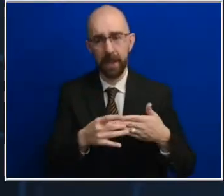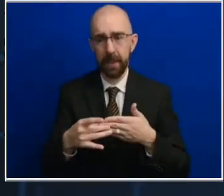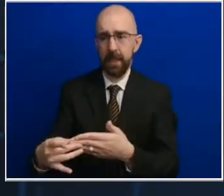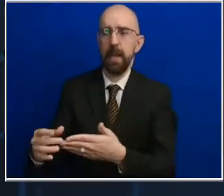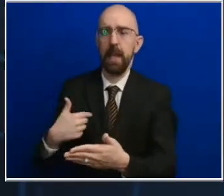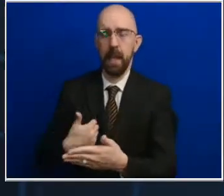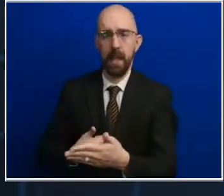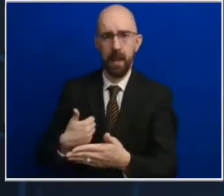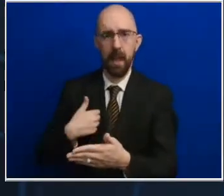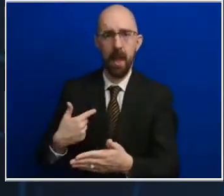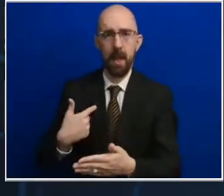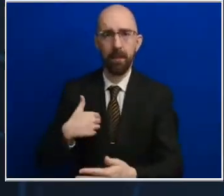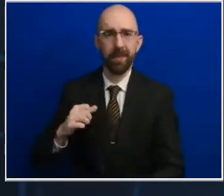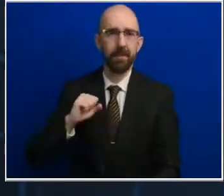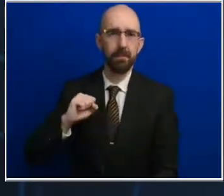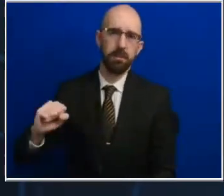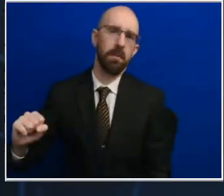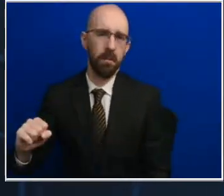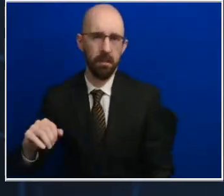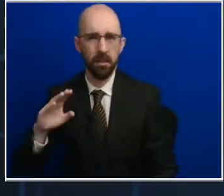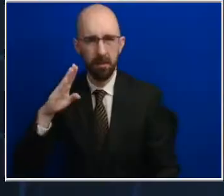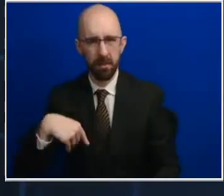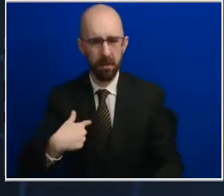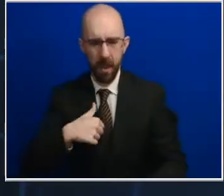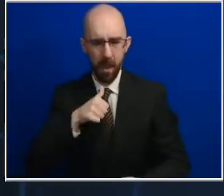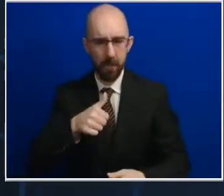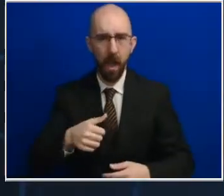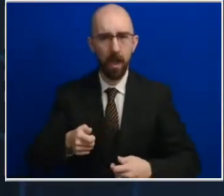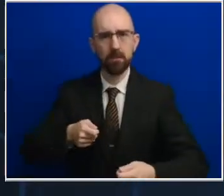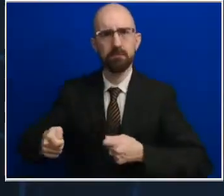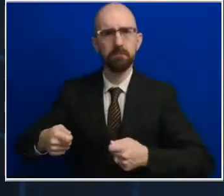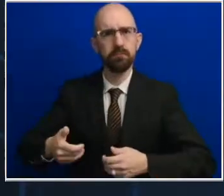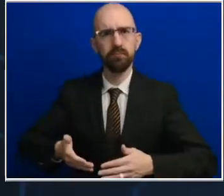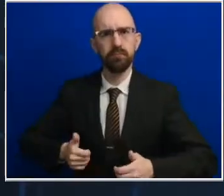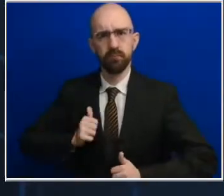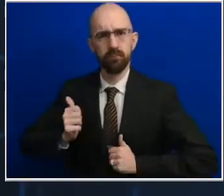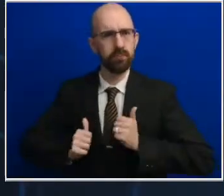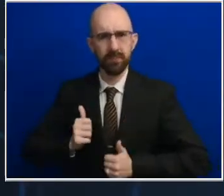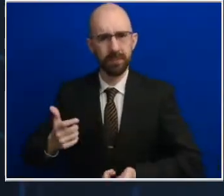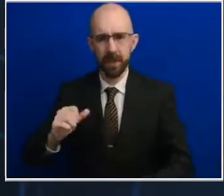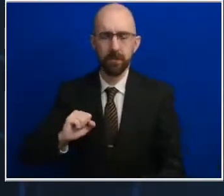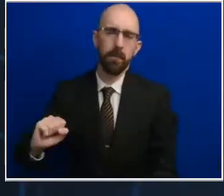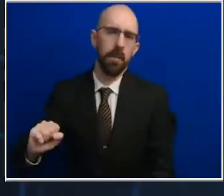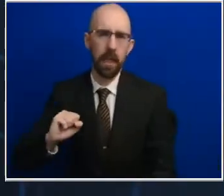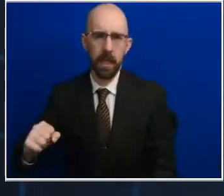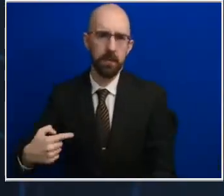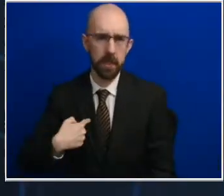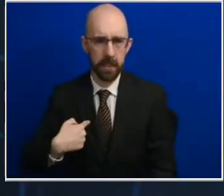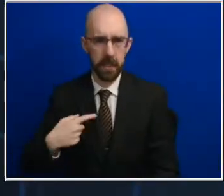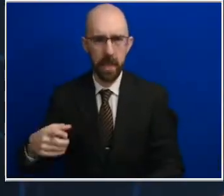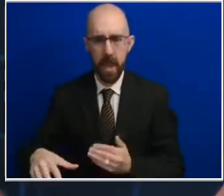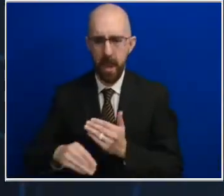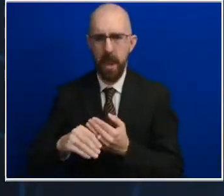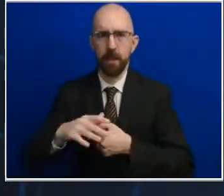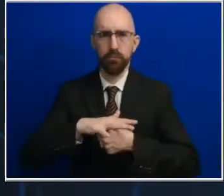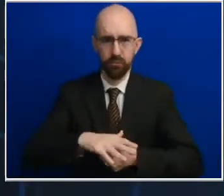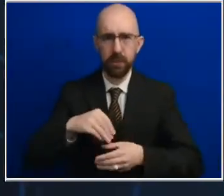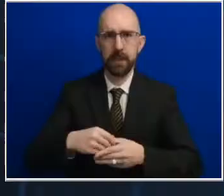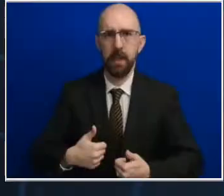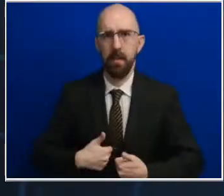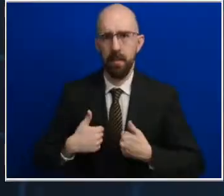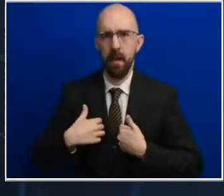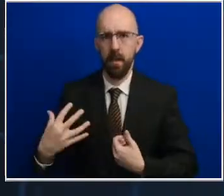decision making, you don't really know, and so then it adds just stress into your life, like you were saying. Stress